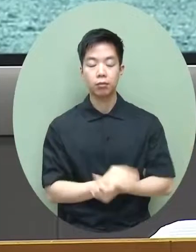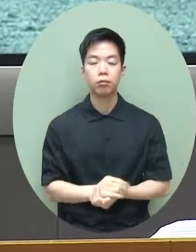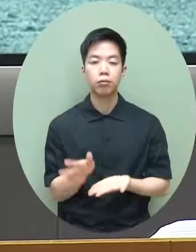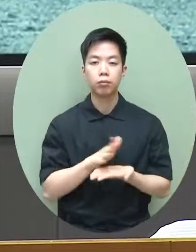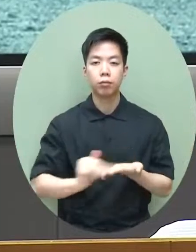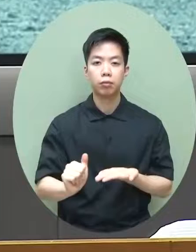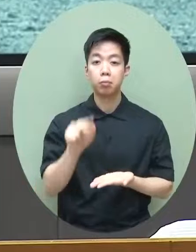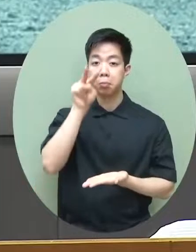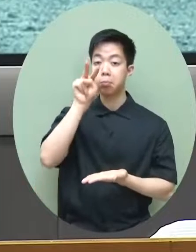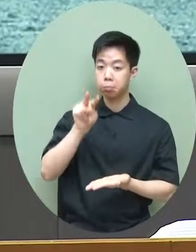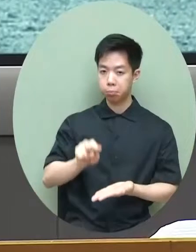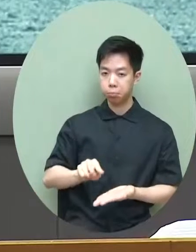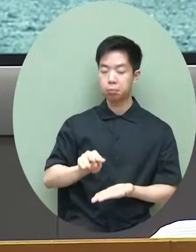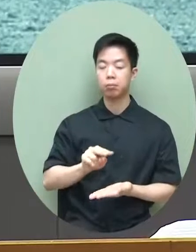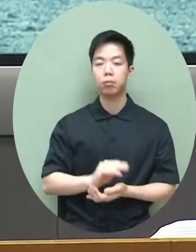0.16%, and triple jabbed,